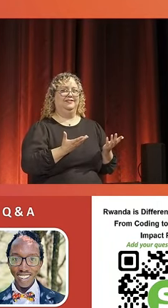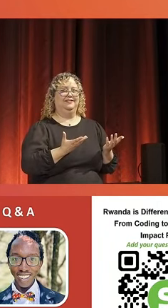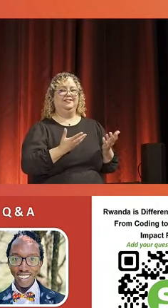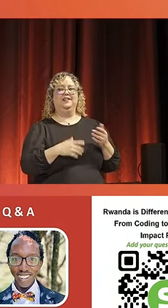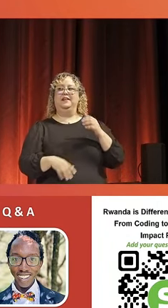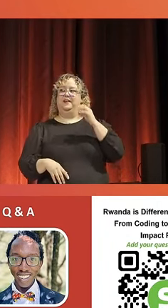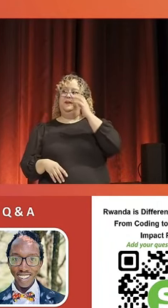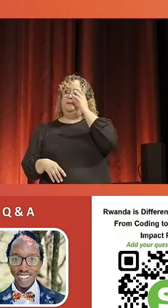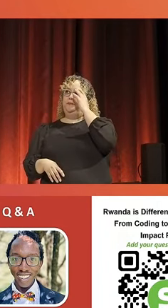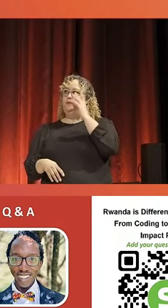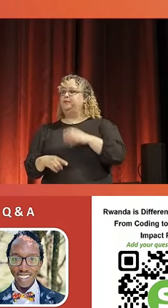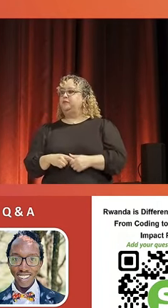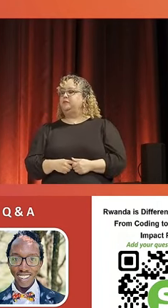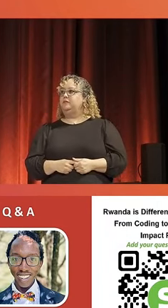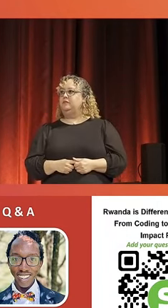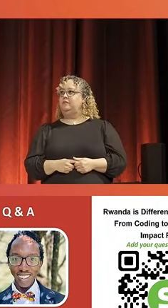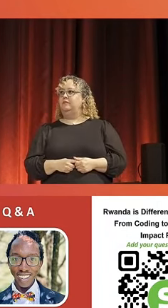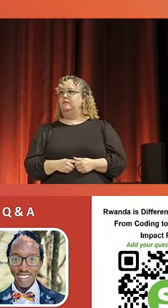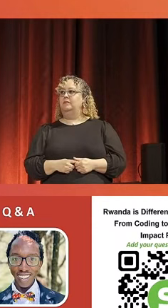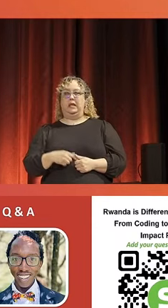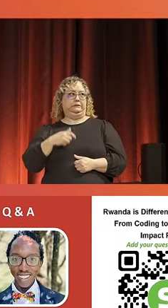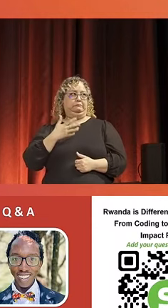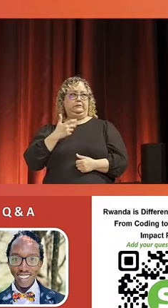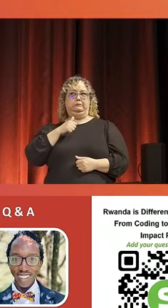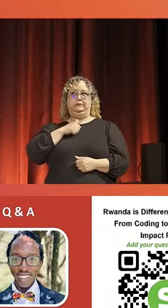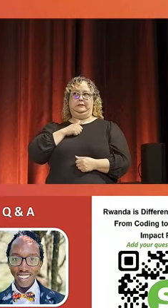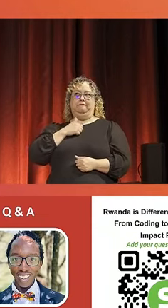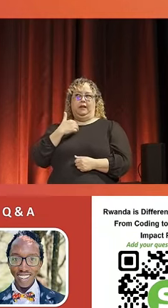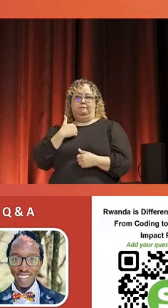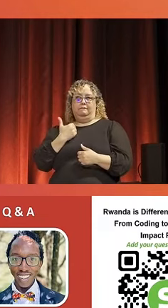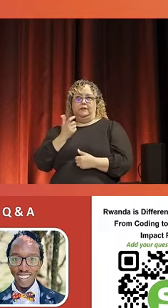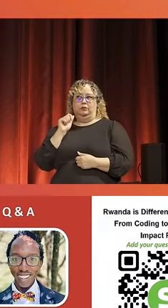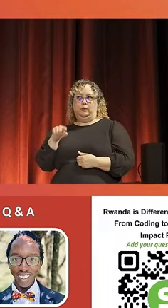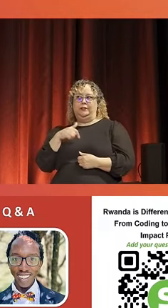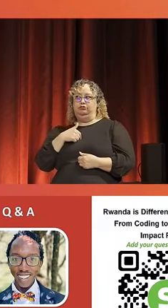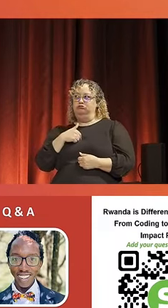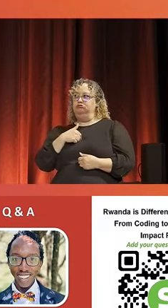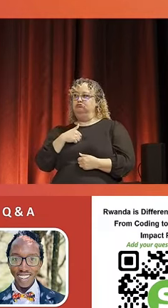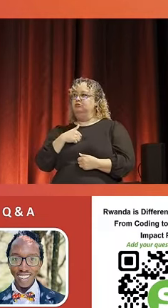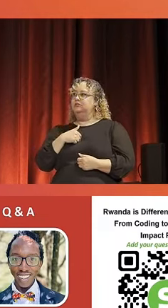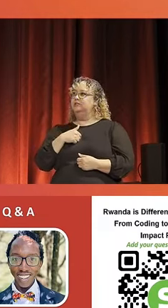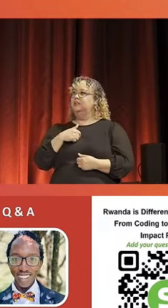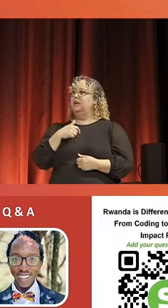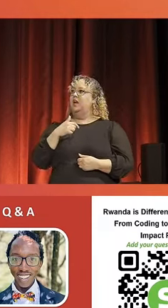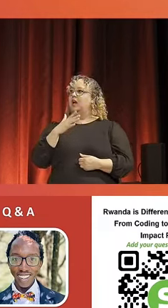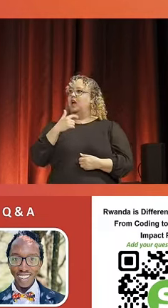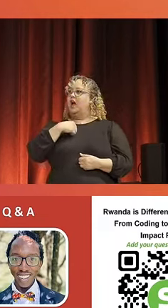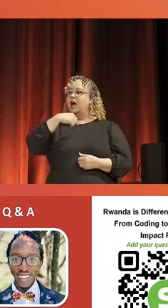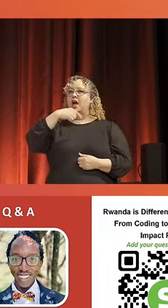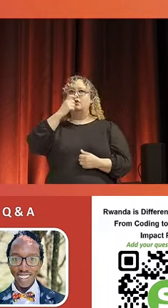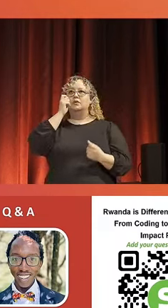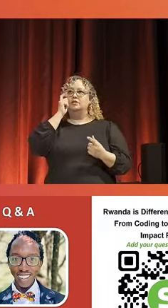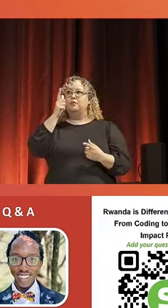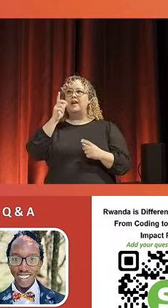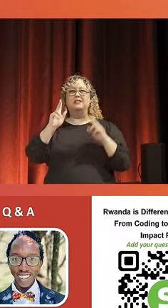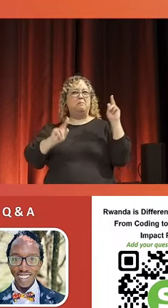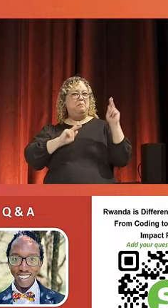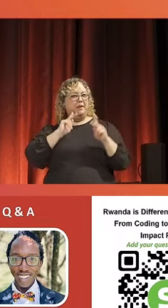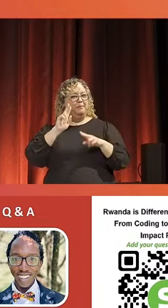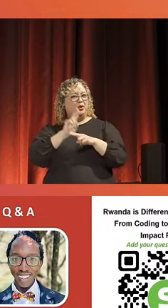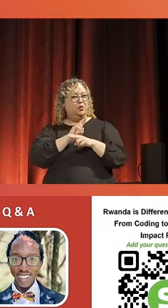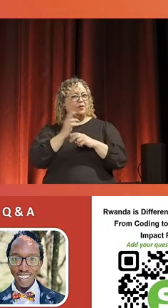So I have my own question, and I was struck by the fact that the people use mobile phones as the primary computing